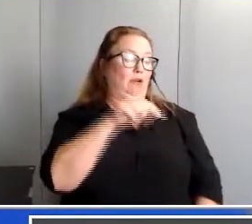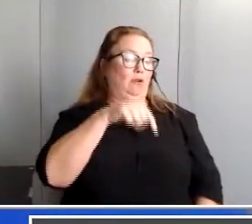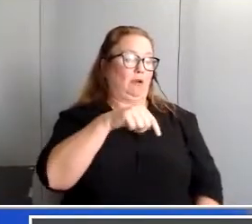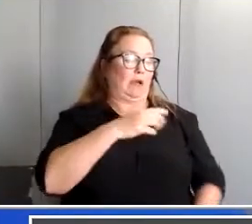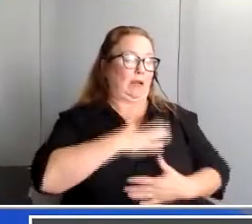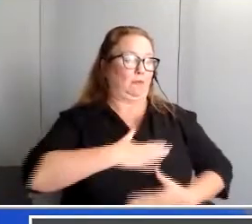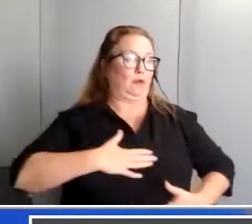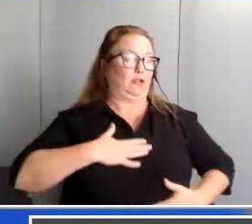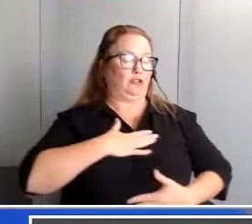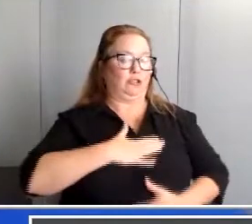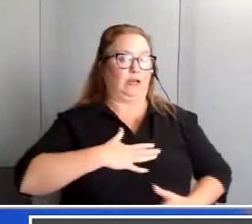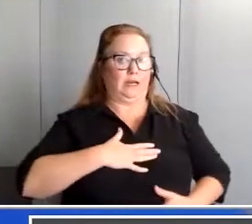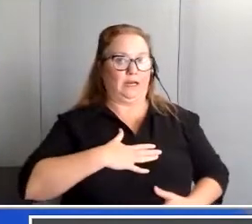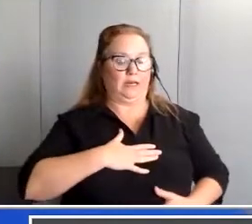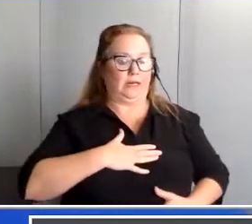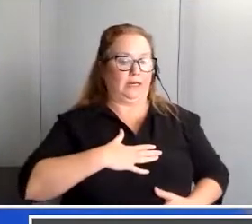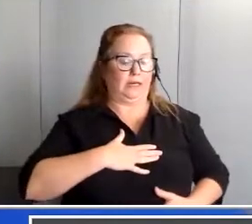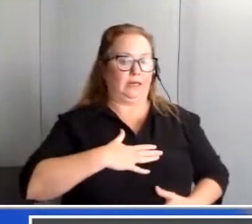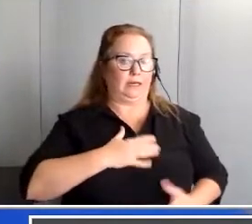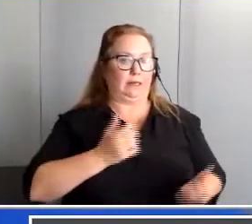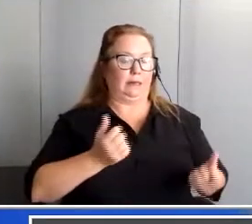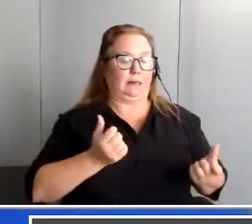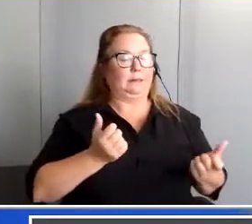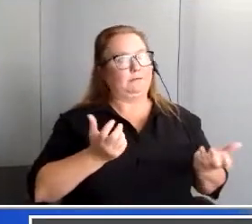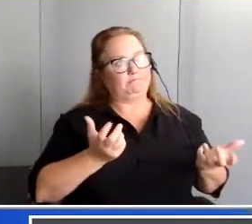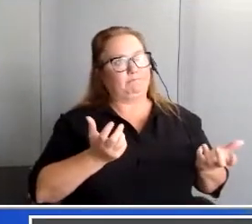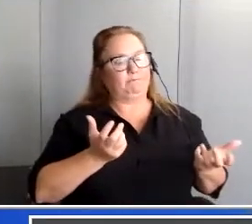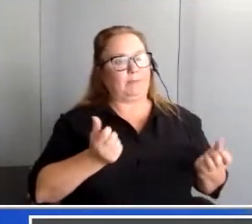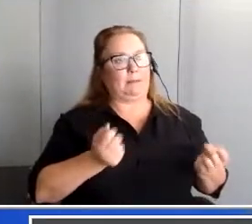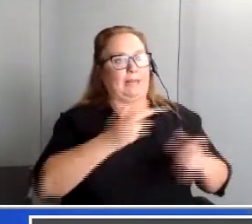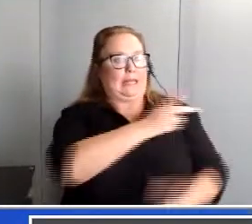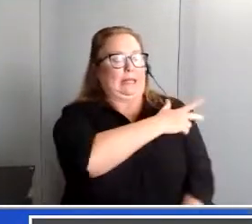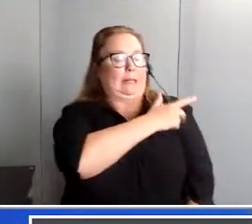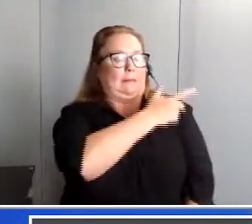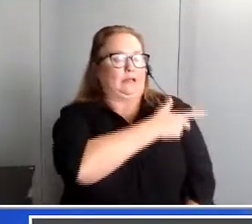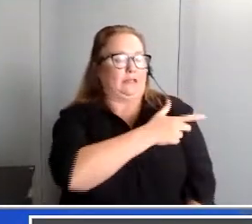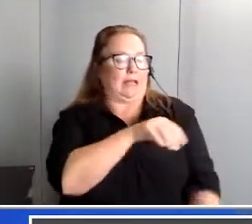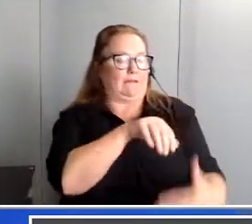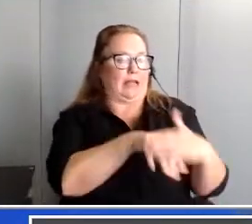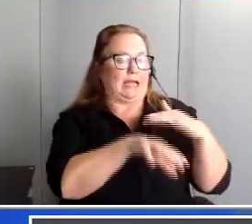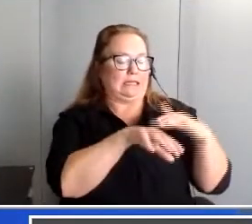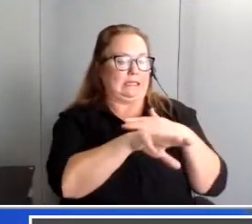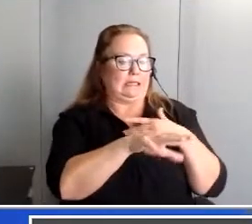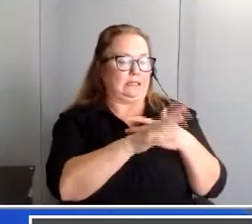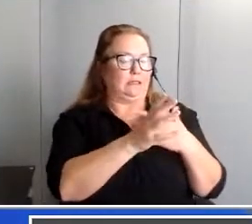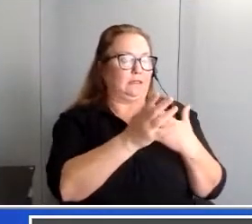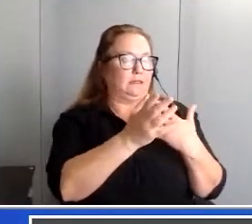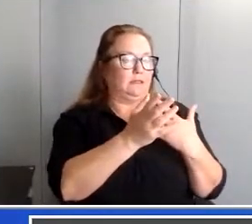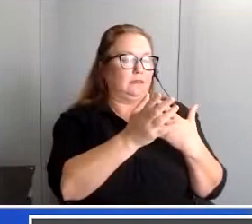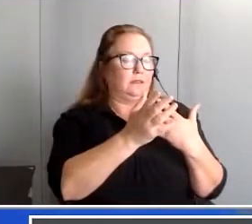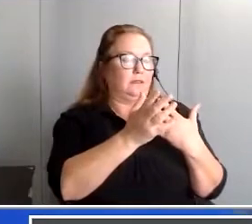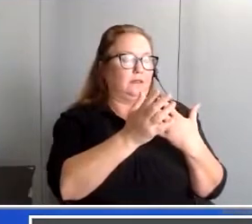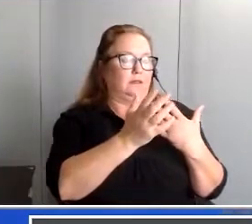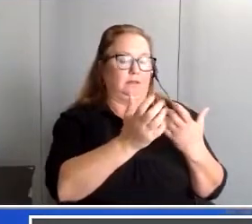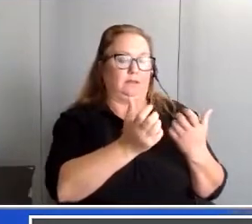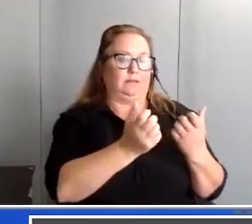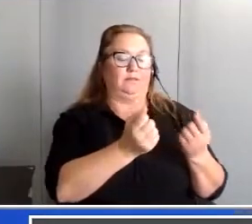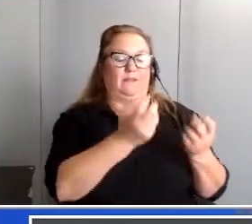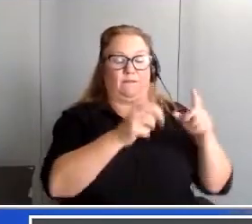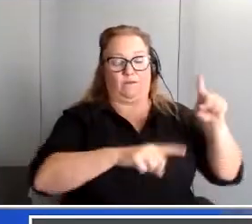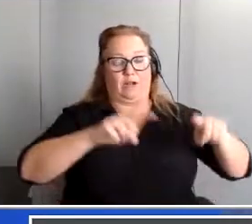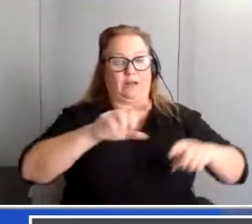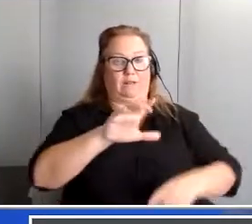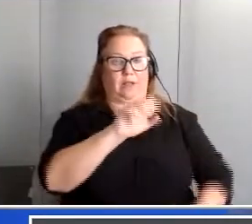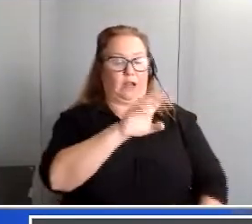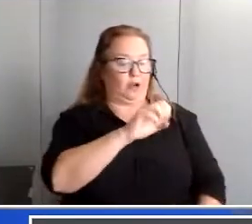is many of the patients have access to multidisciplinary care. So you get opinion from